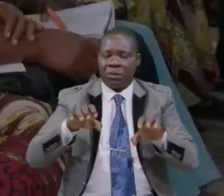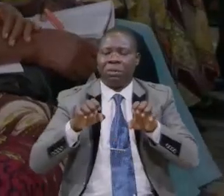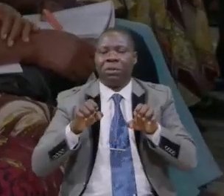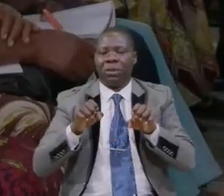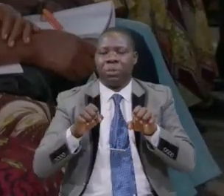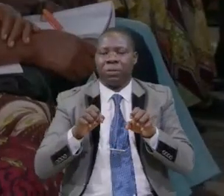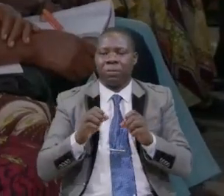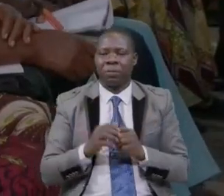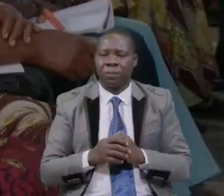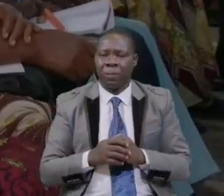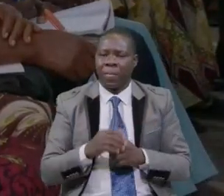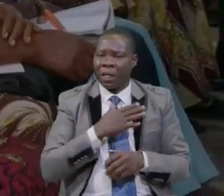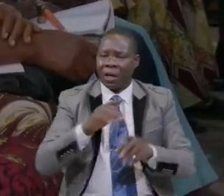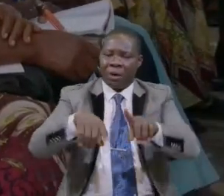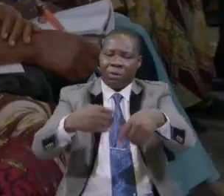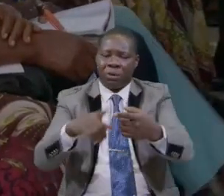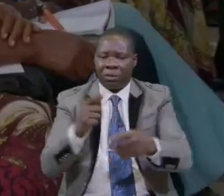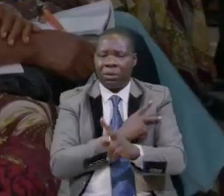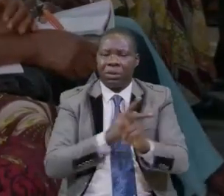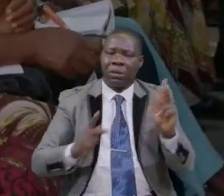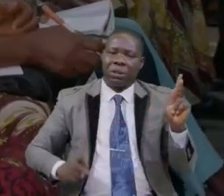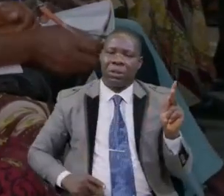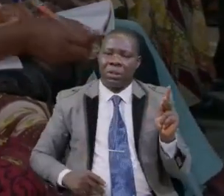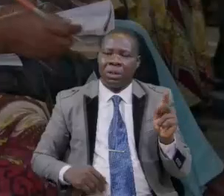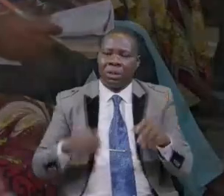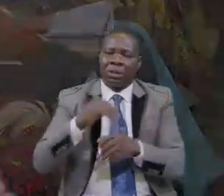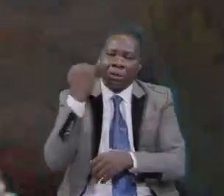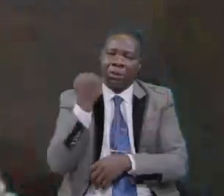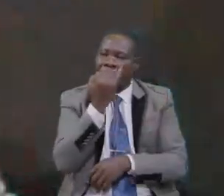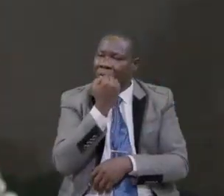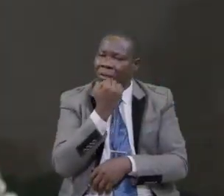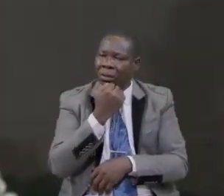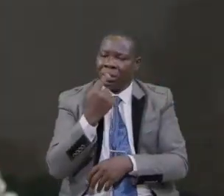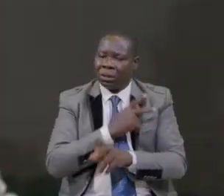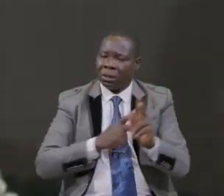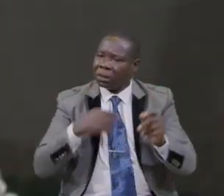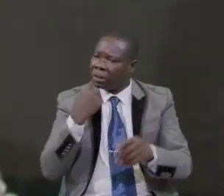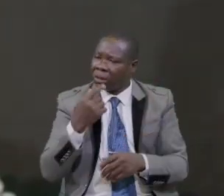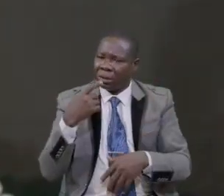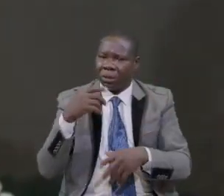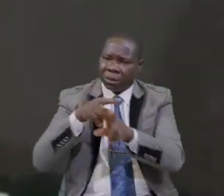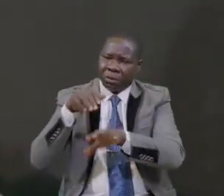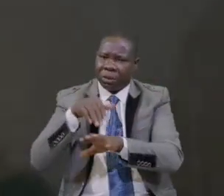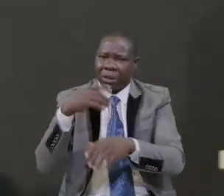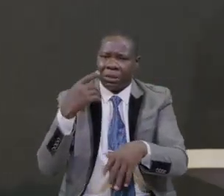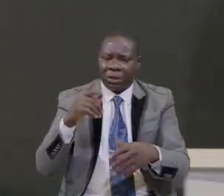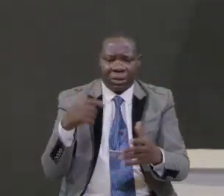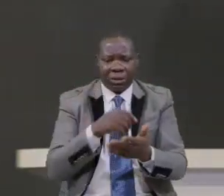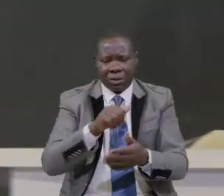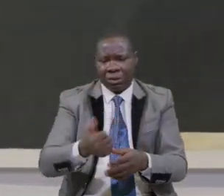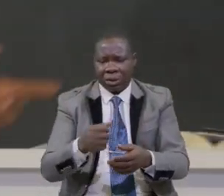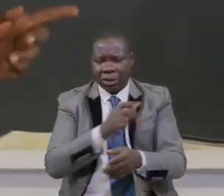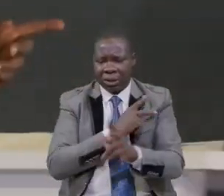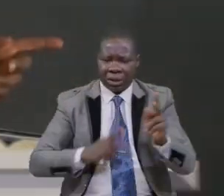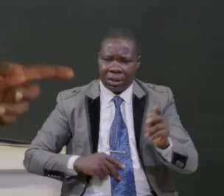went to the king in Israel. The king said, oh, what can look at this other king? He's looking for a chance to